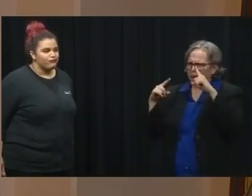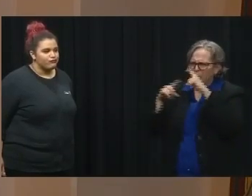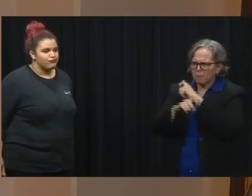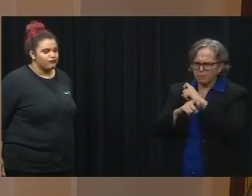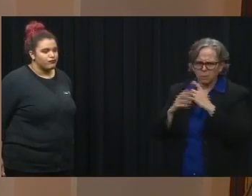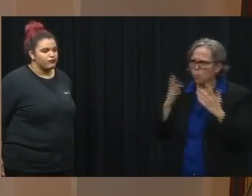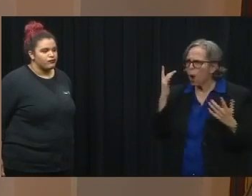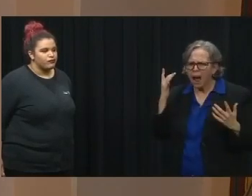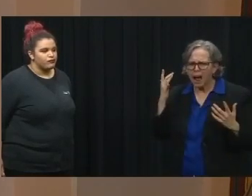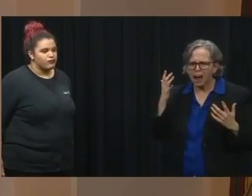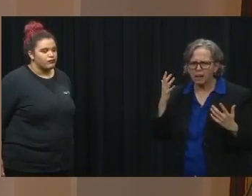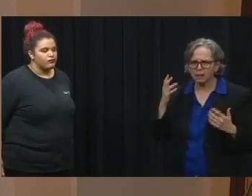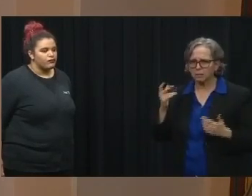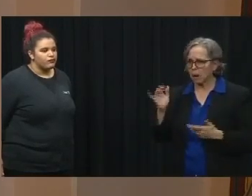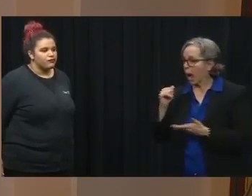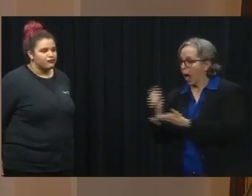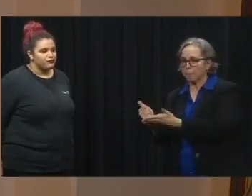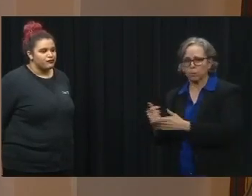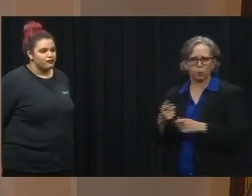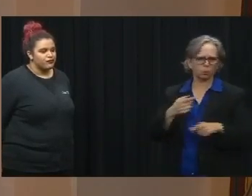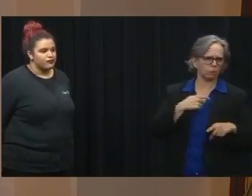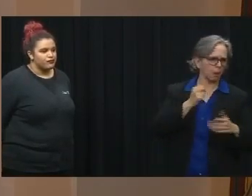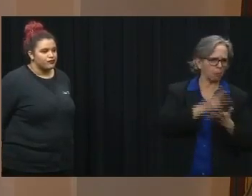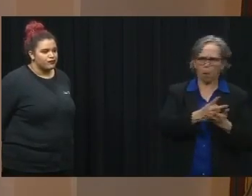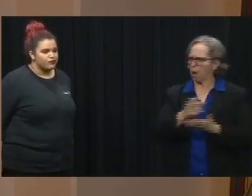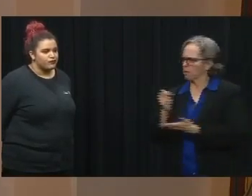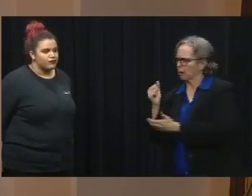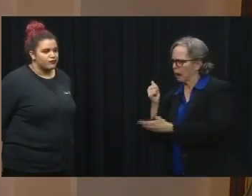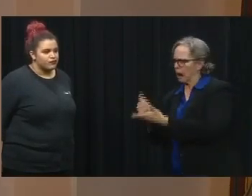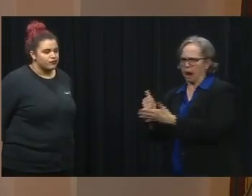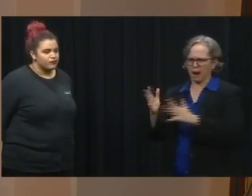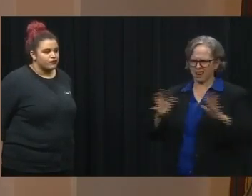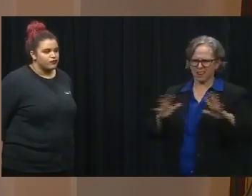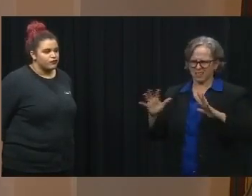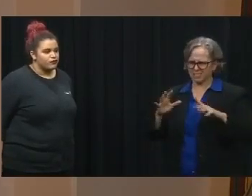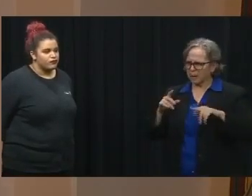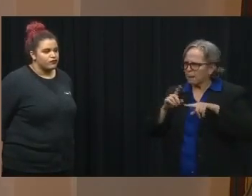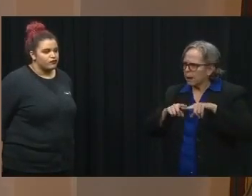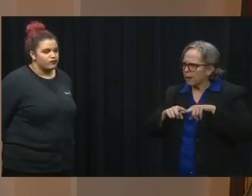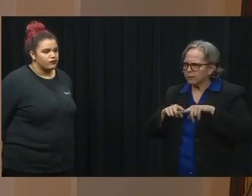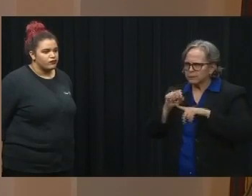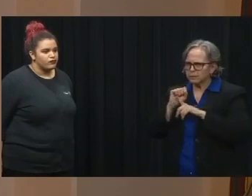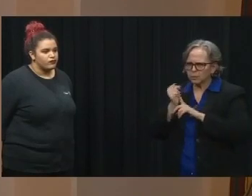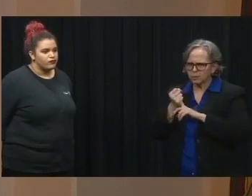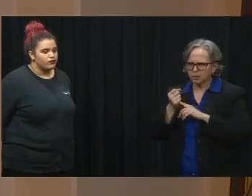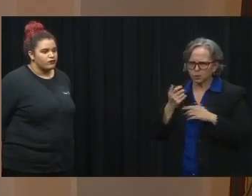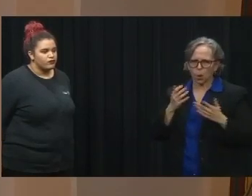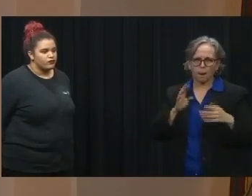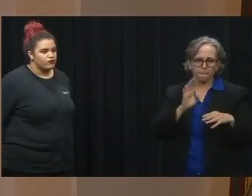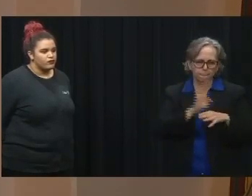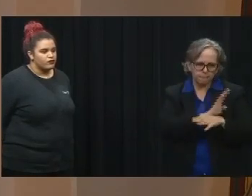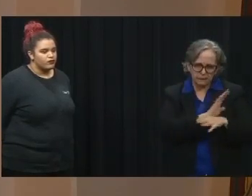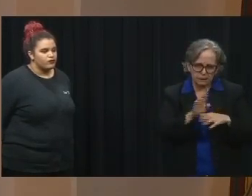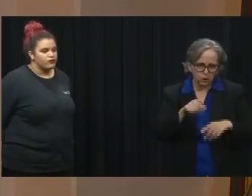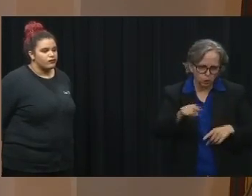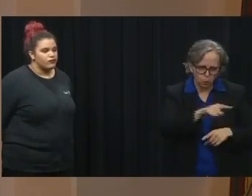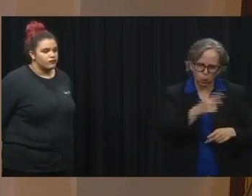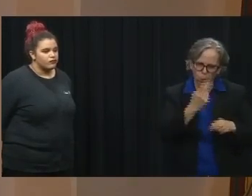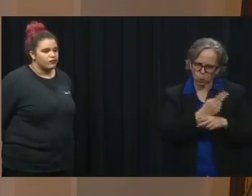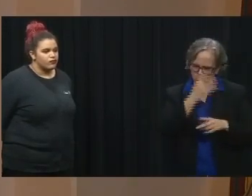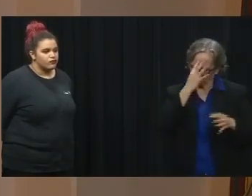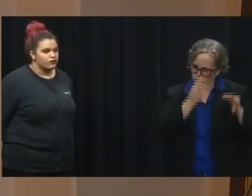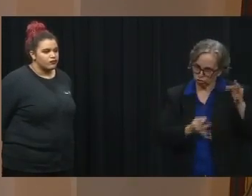need businesses to use their honest, good judgment in following these rules to make sure that they